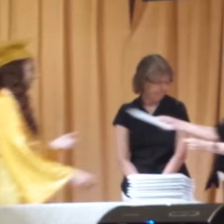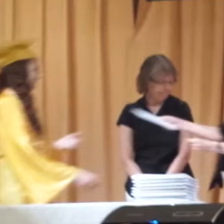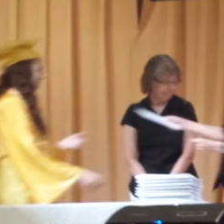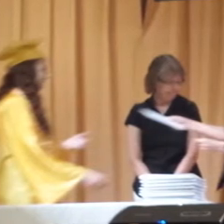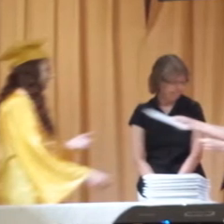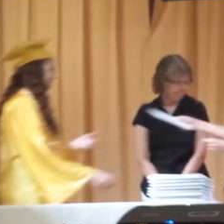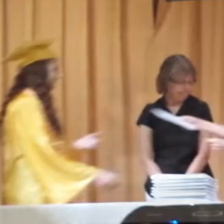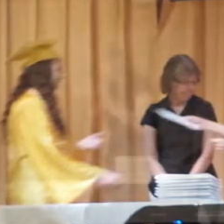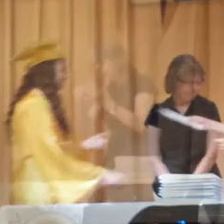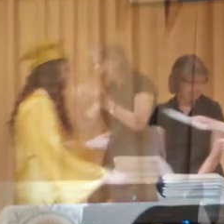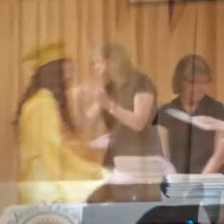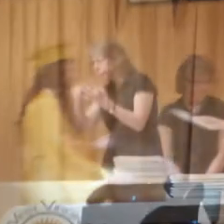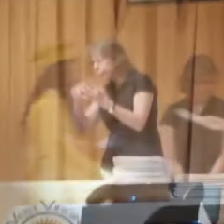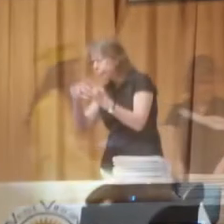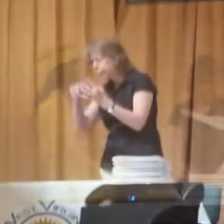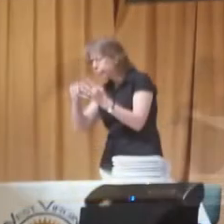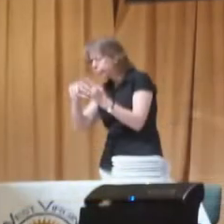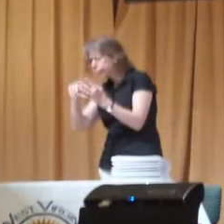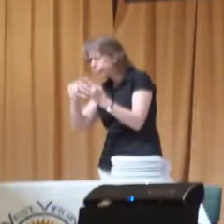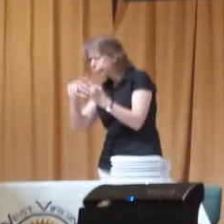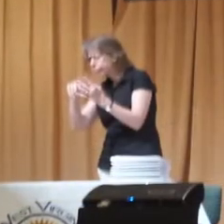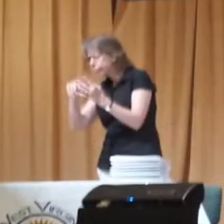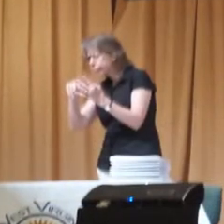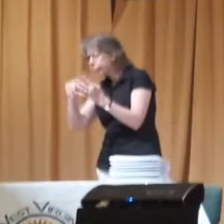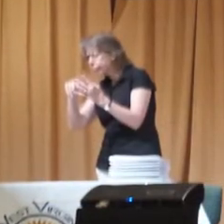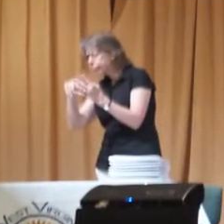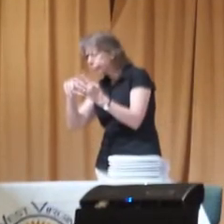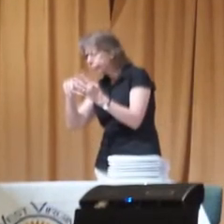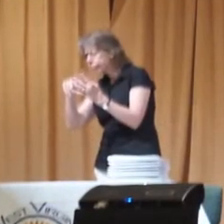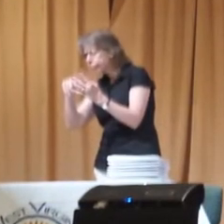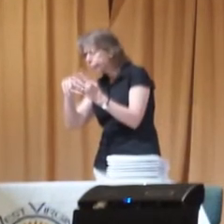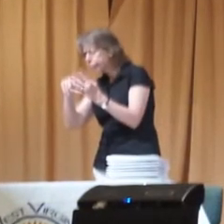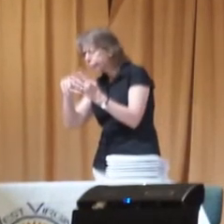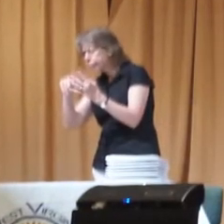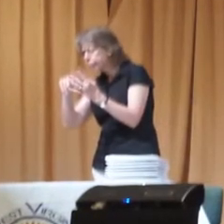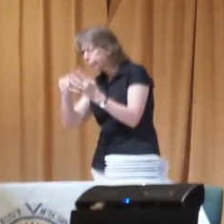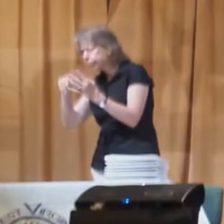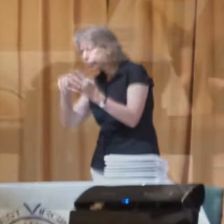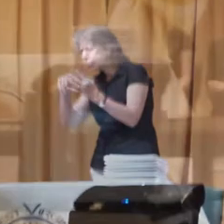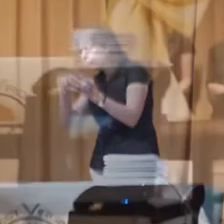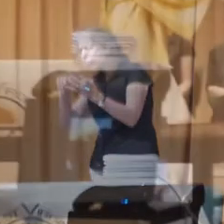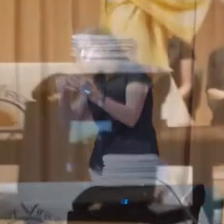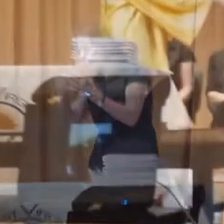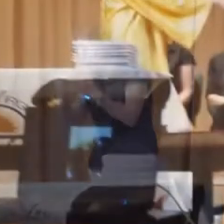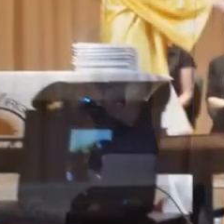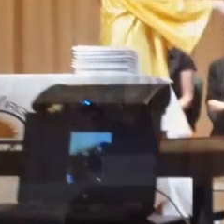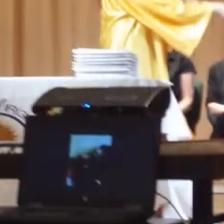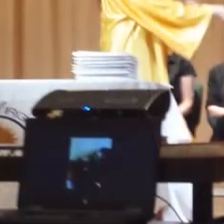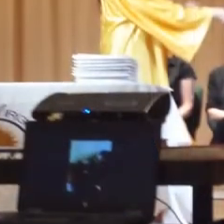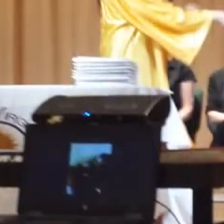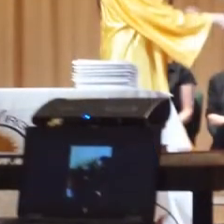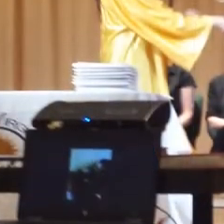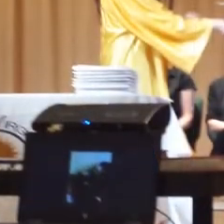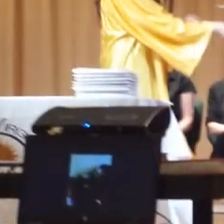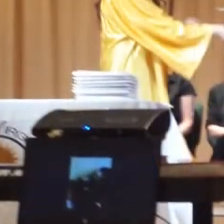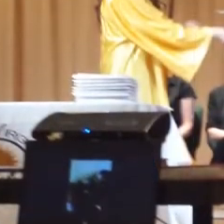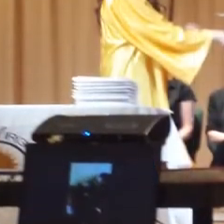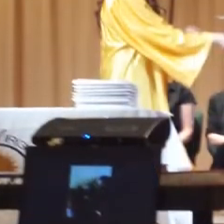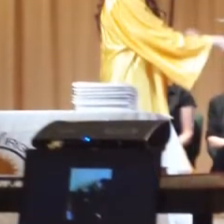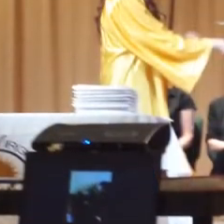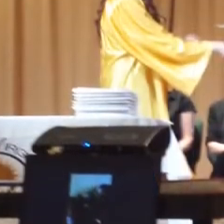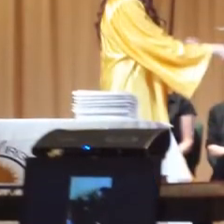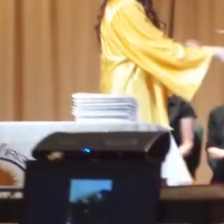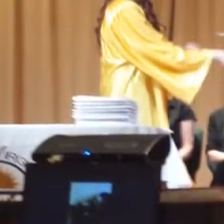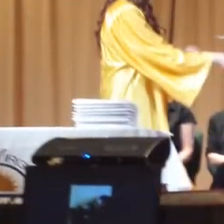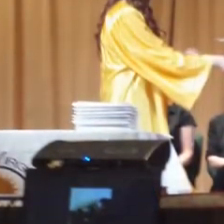Remember How We Held Our Hands So High Remember All This World Was There For Us And We